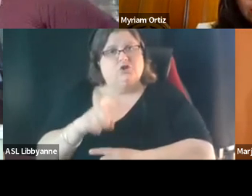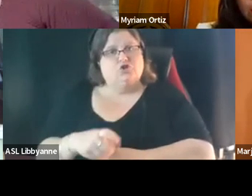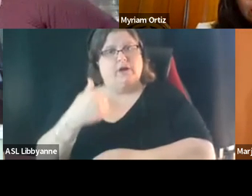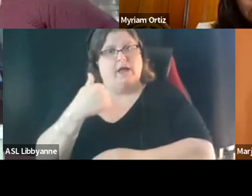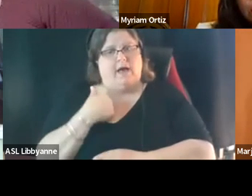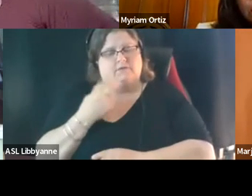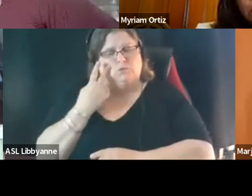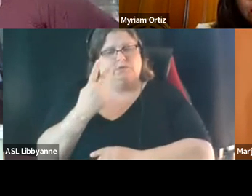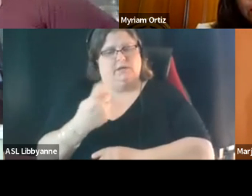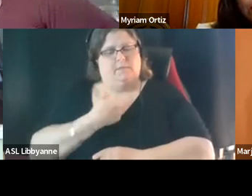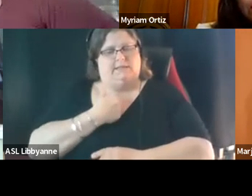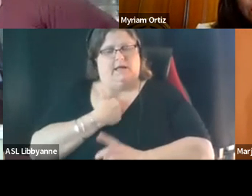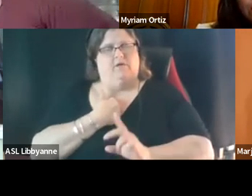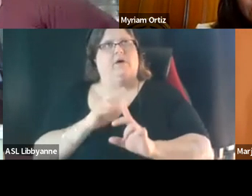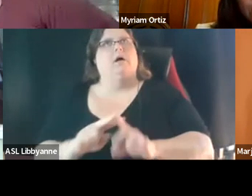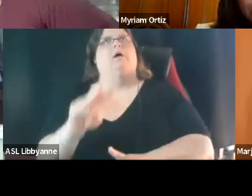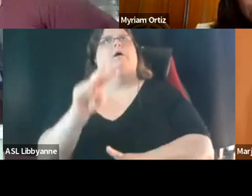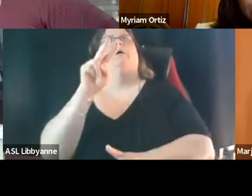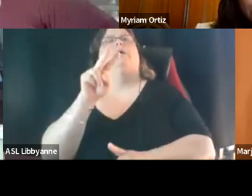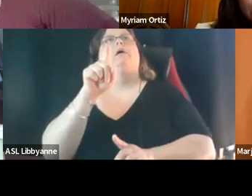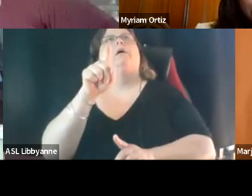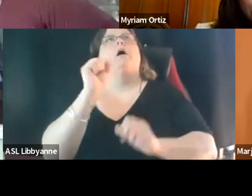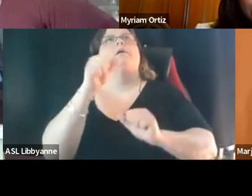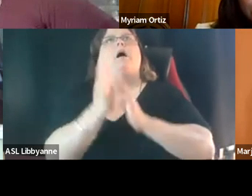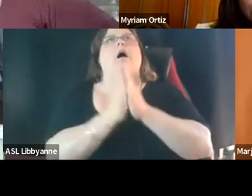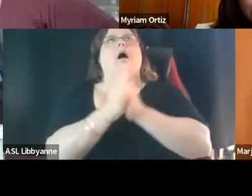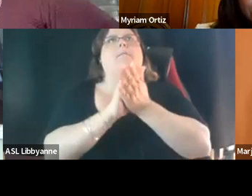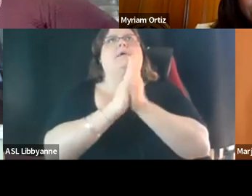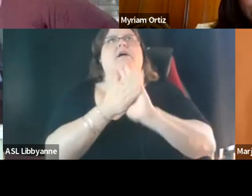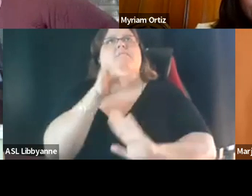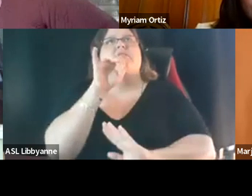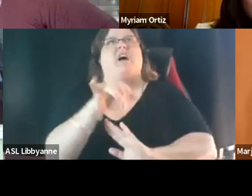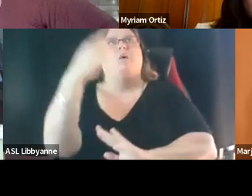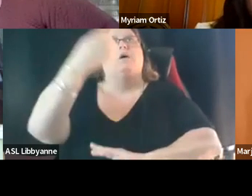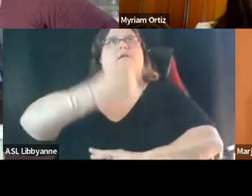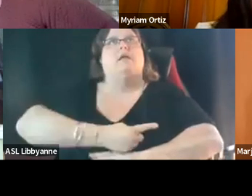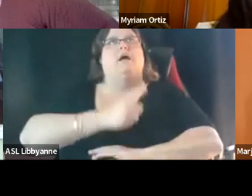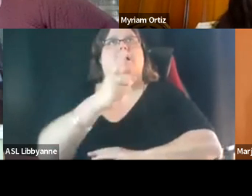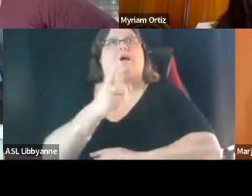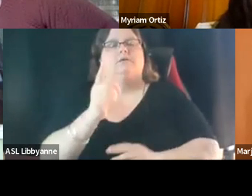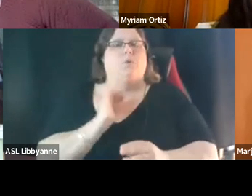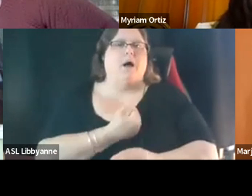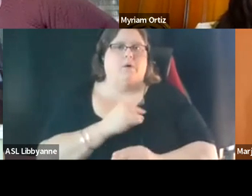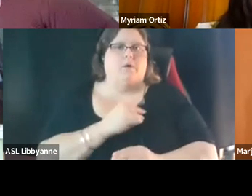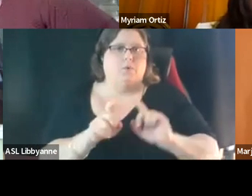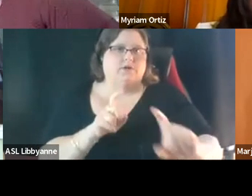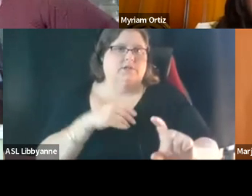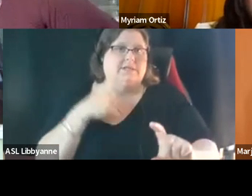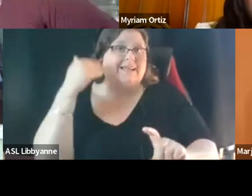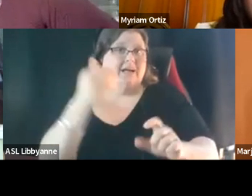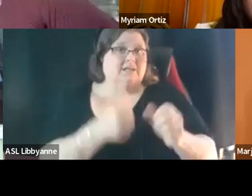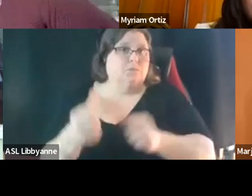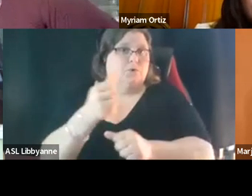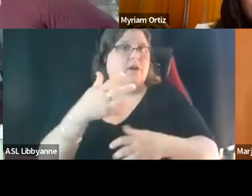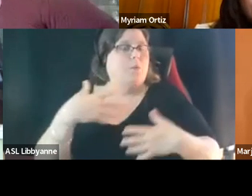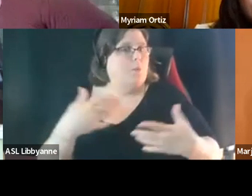positive positions of power that they can aspire to. So our questions for the next superintendent is, how are